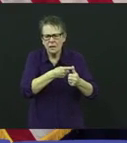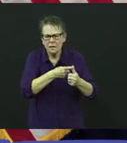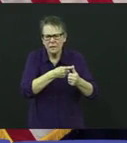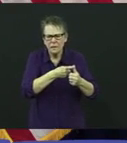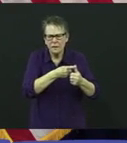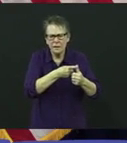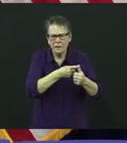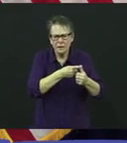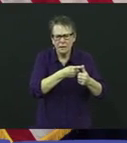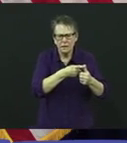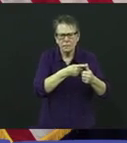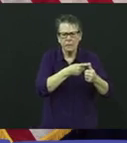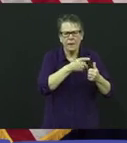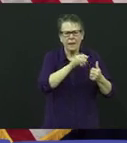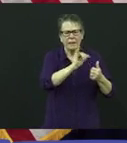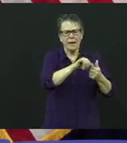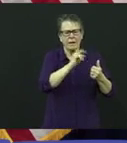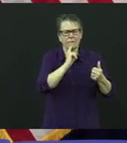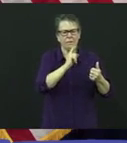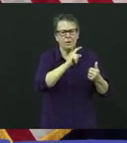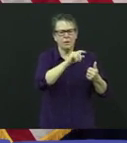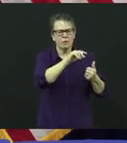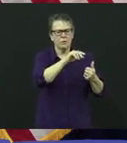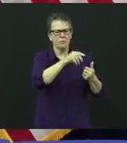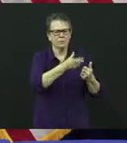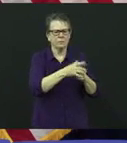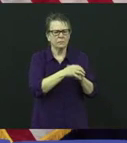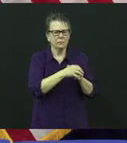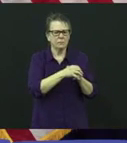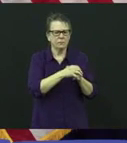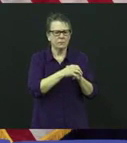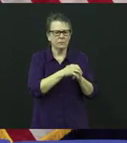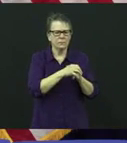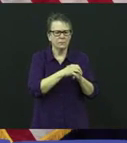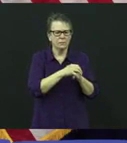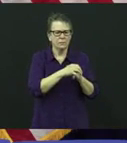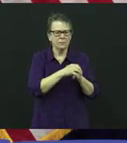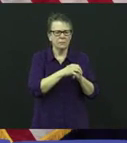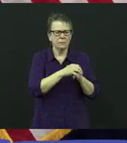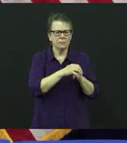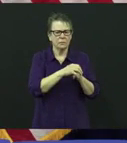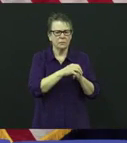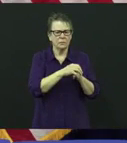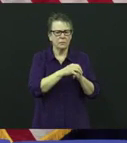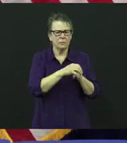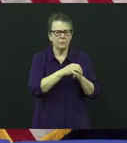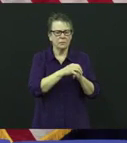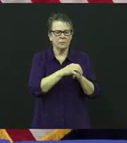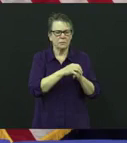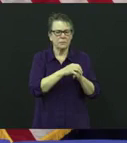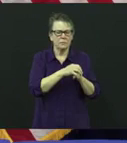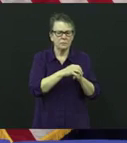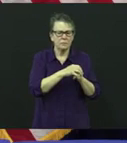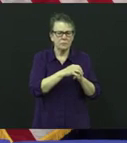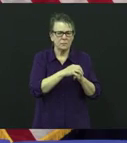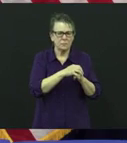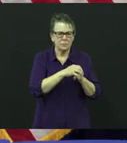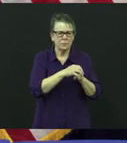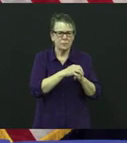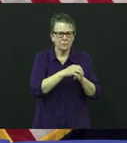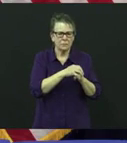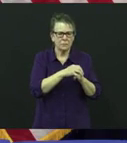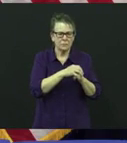today alone, Senator Menendez, Congressman Gottheimer, and I exchanging both live conversations and notes